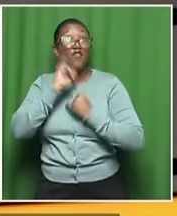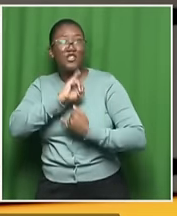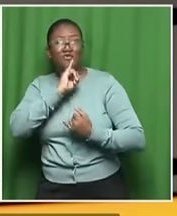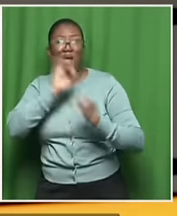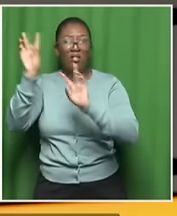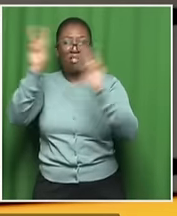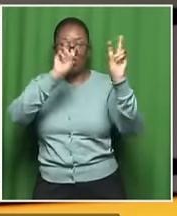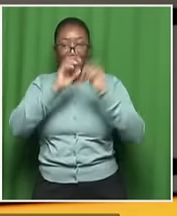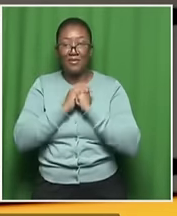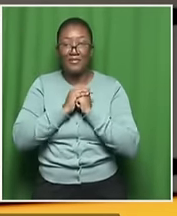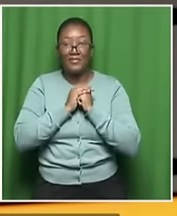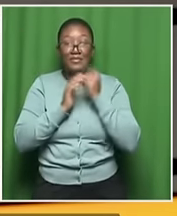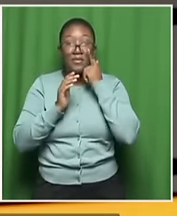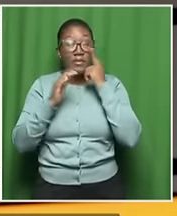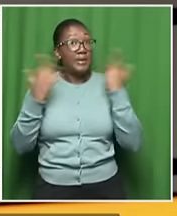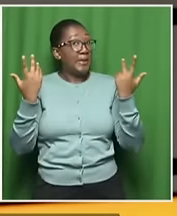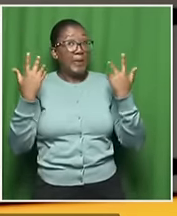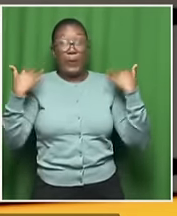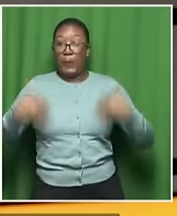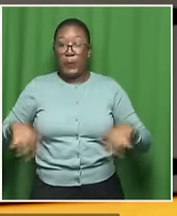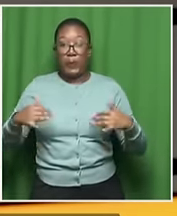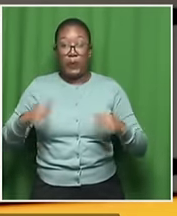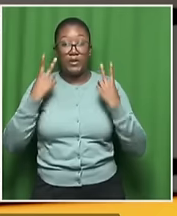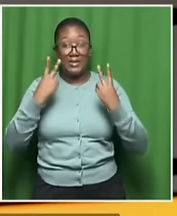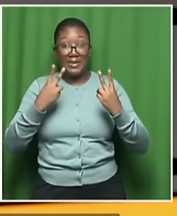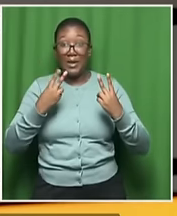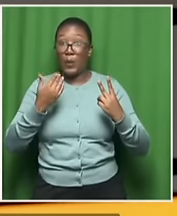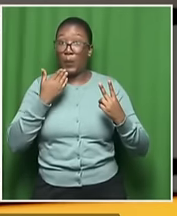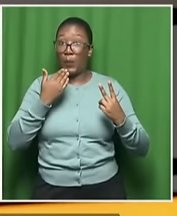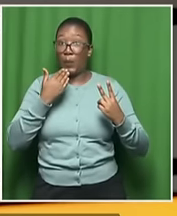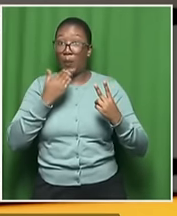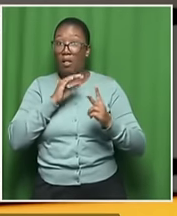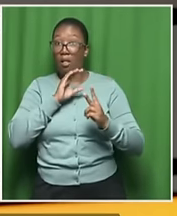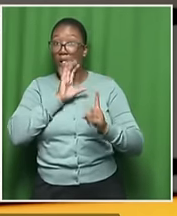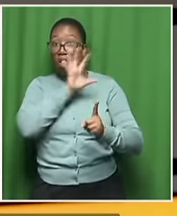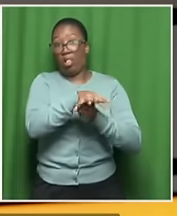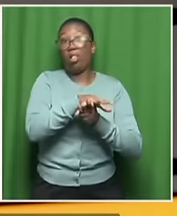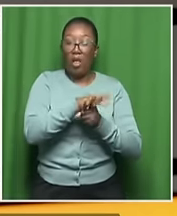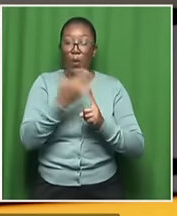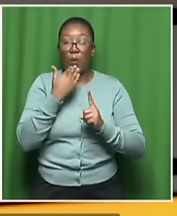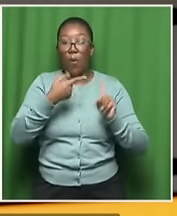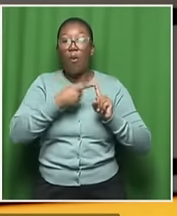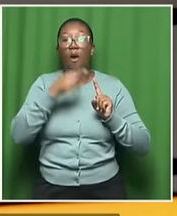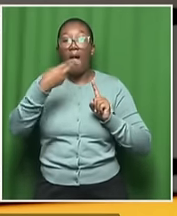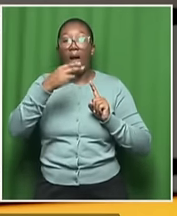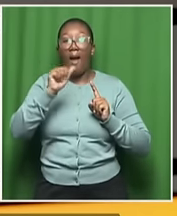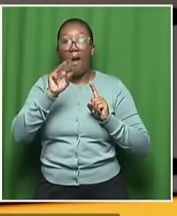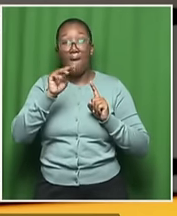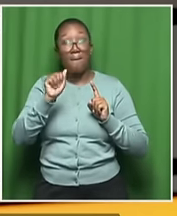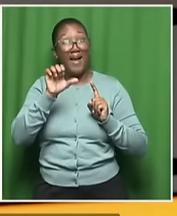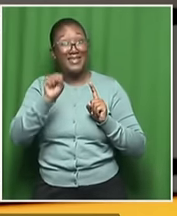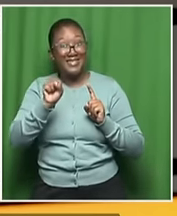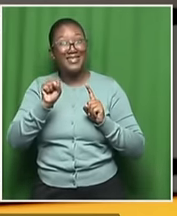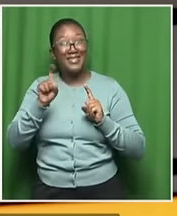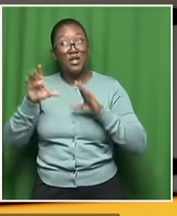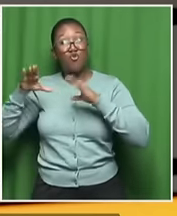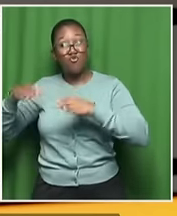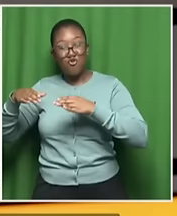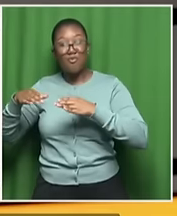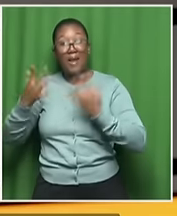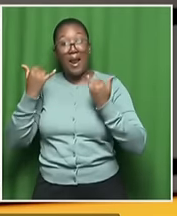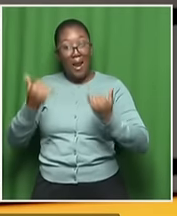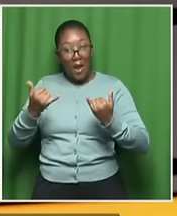aggressor in this situation was Hamas. They were the aggressor. And we are in favor of